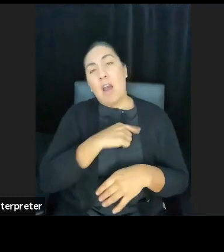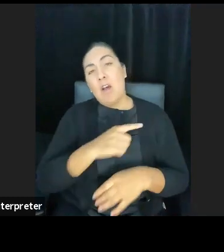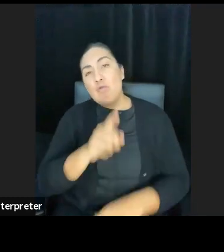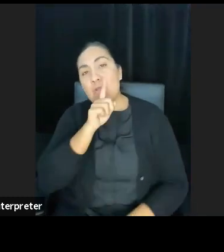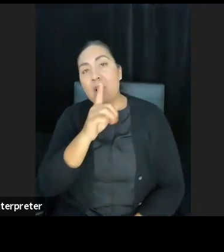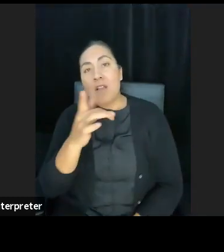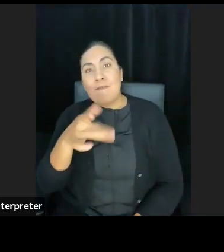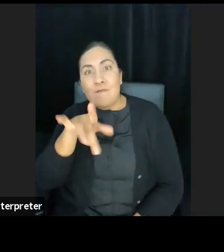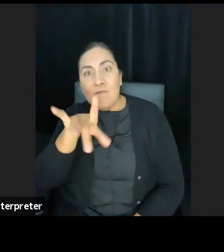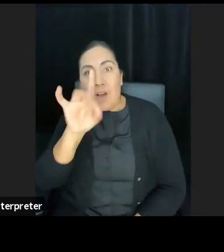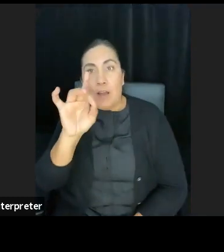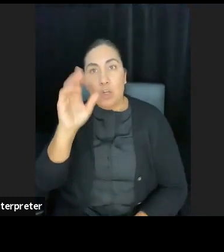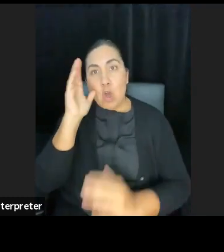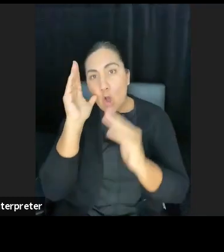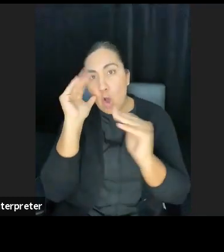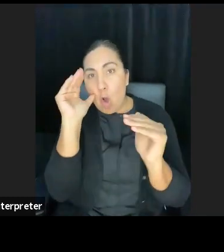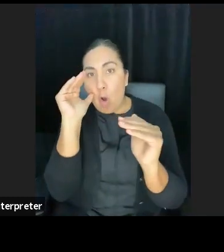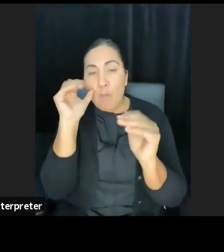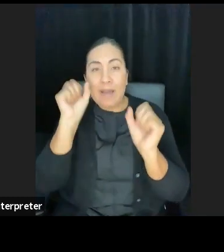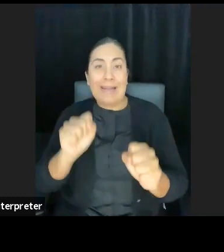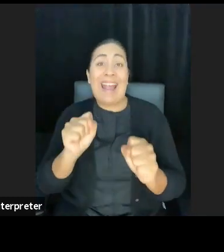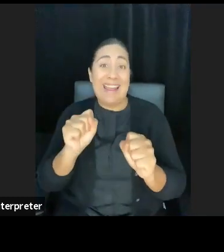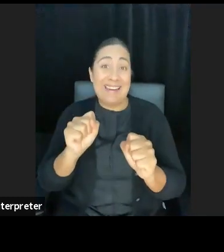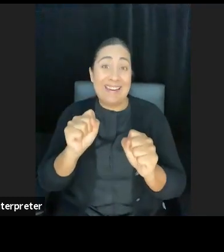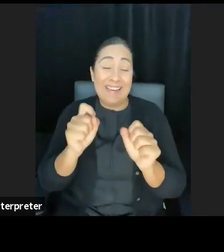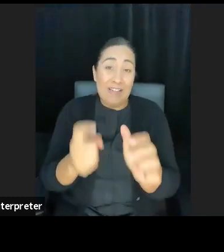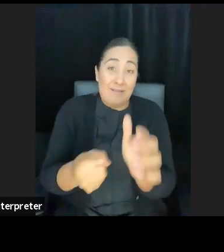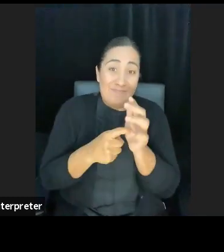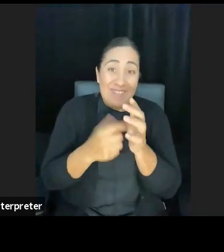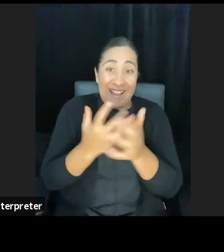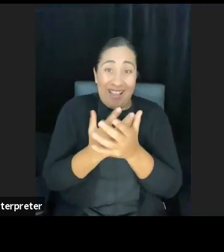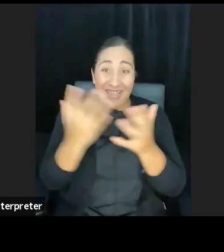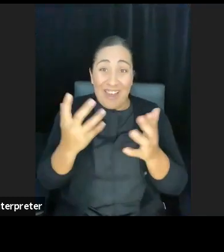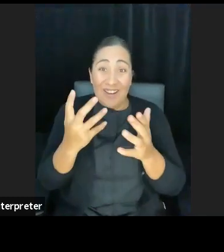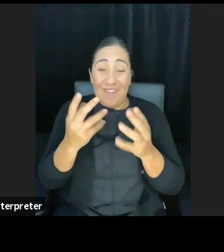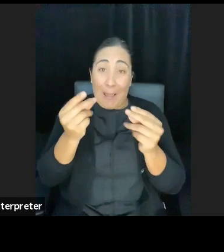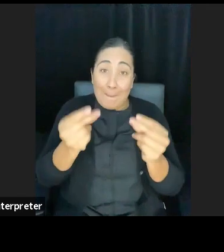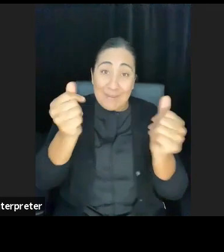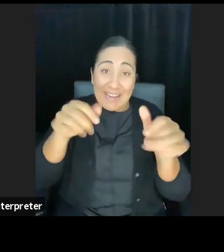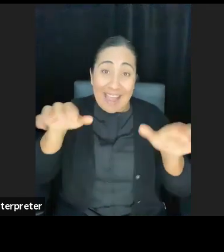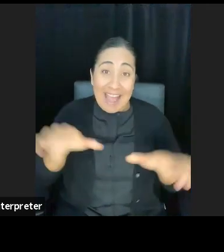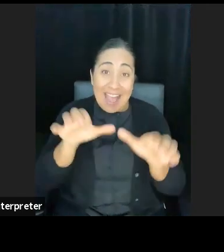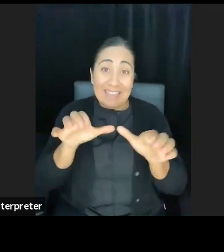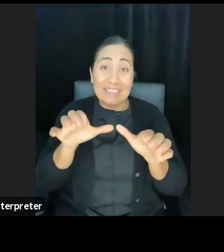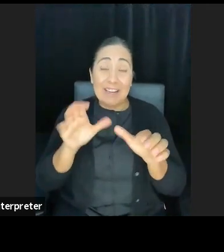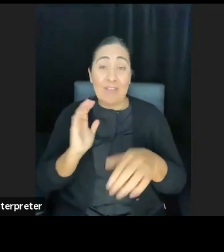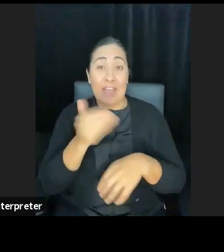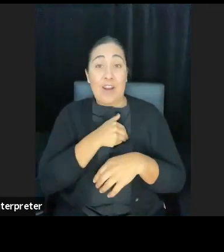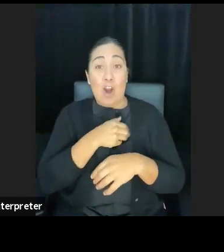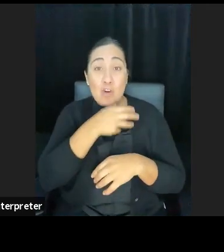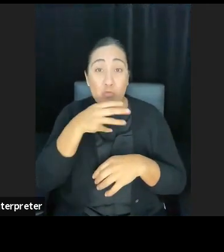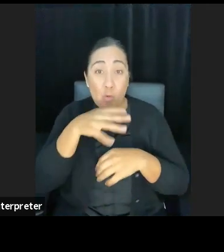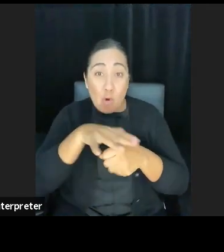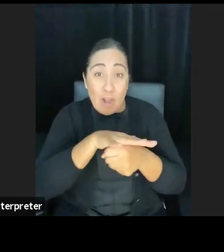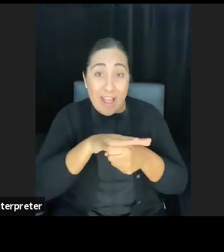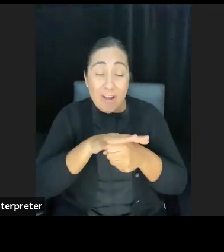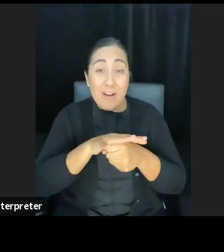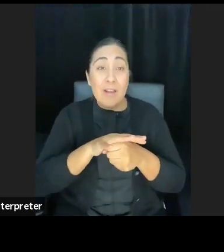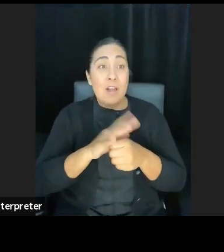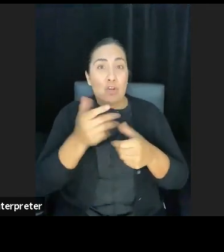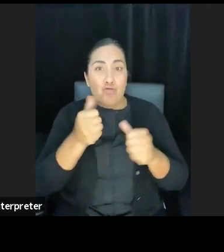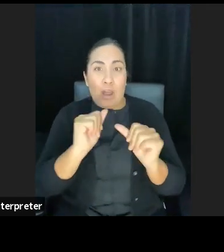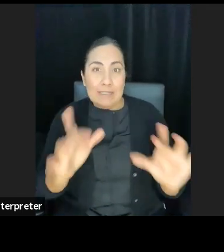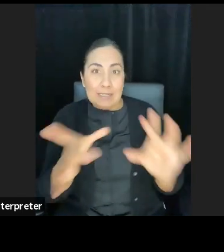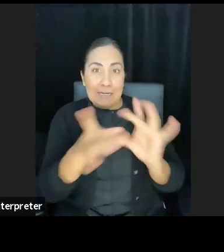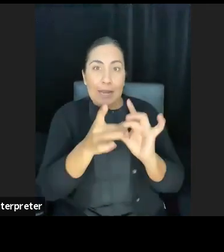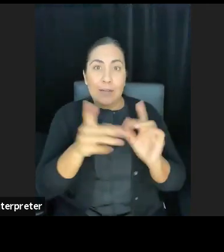the immediate and creative action that our rural collaborators have been taking to connect their people, places, and resources over the past